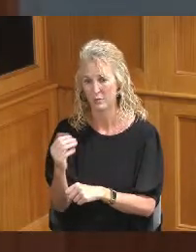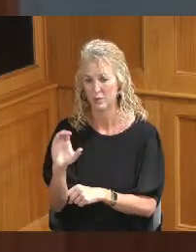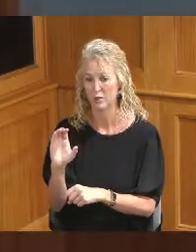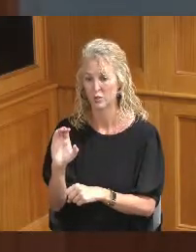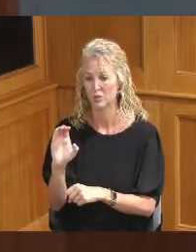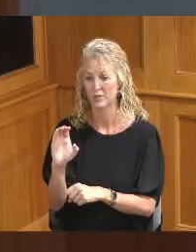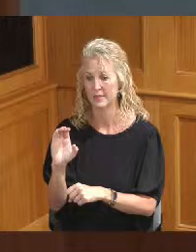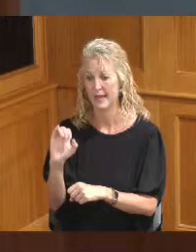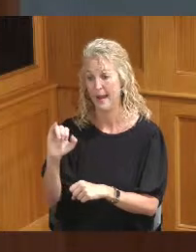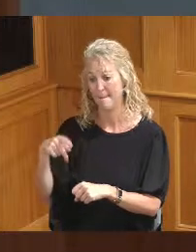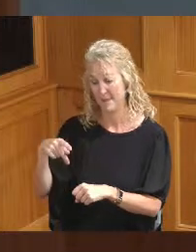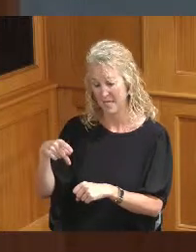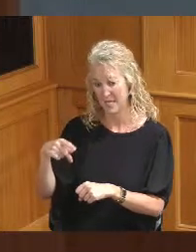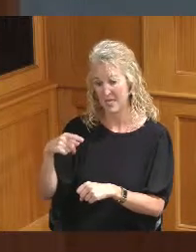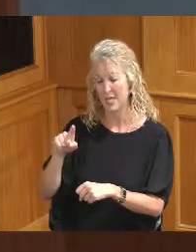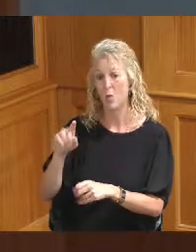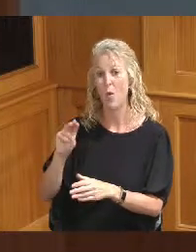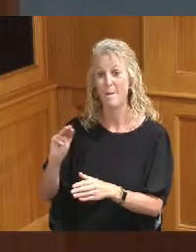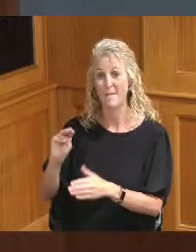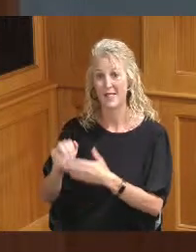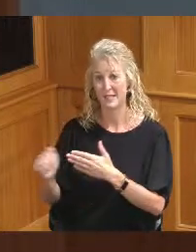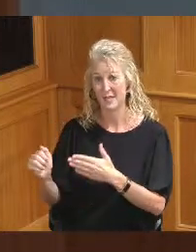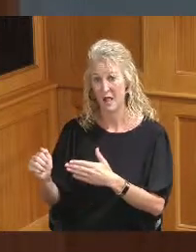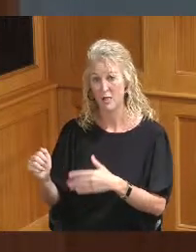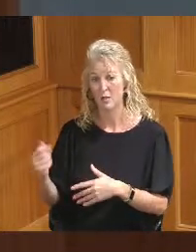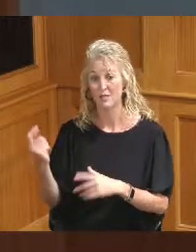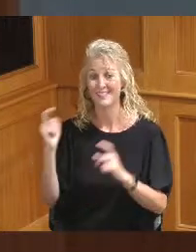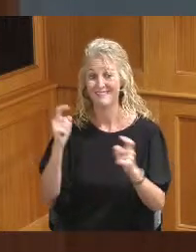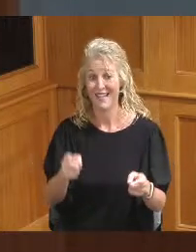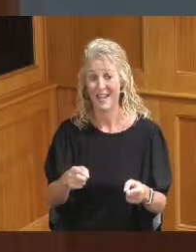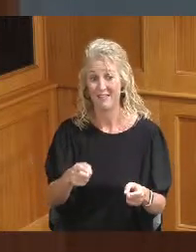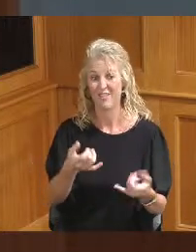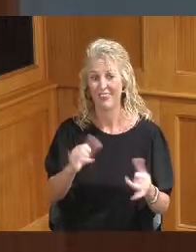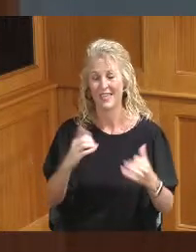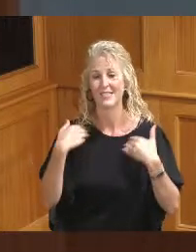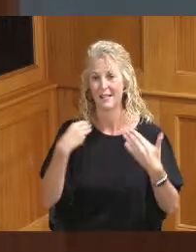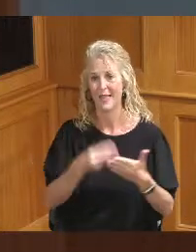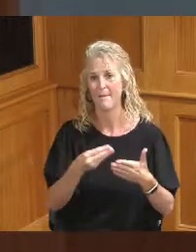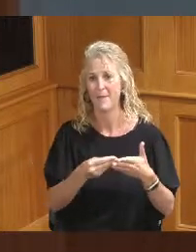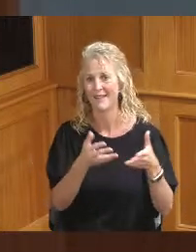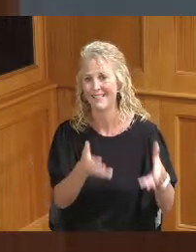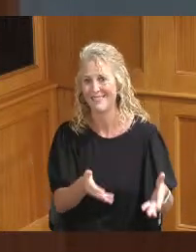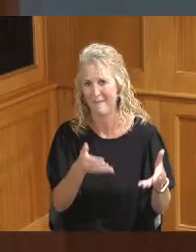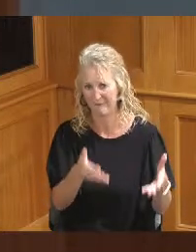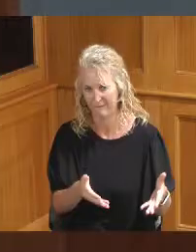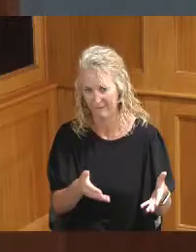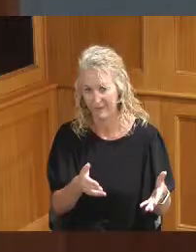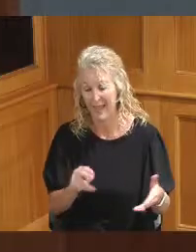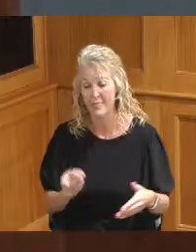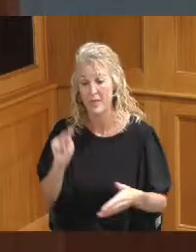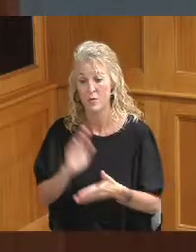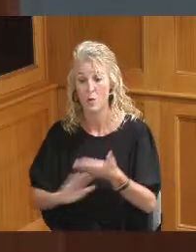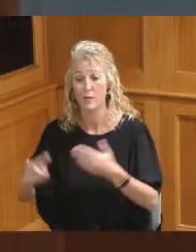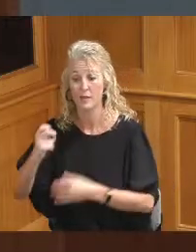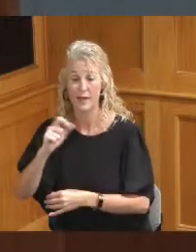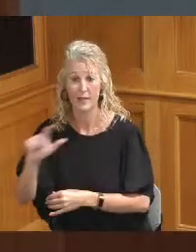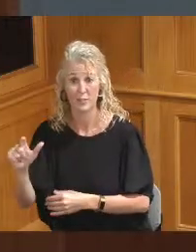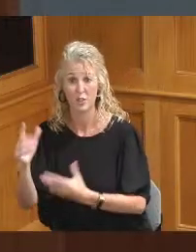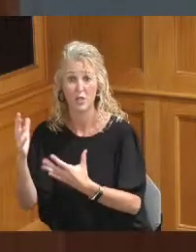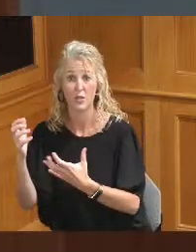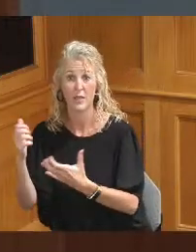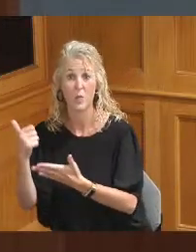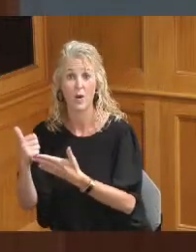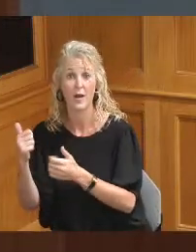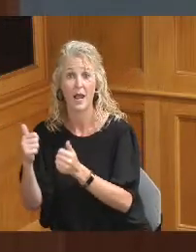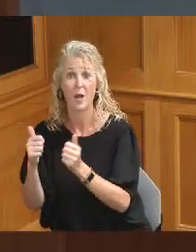Okay. They had unexpended funds at that point. And then with North College Hill, they wanted help with